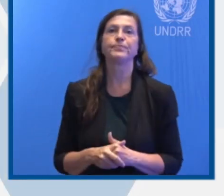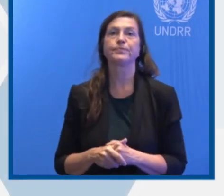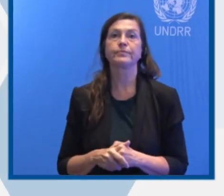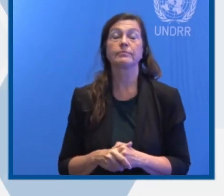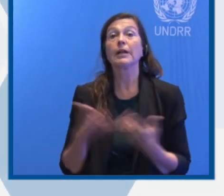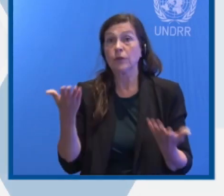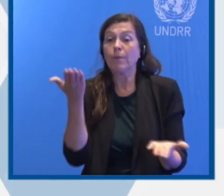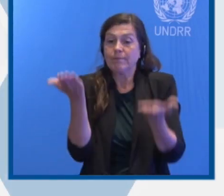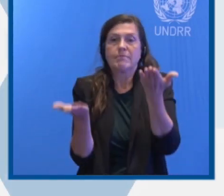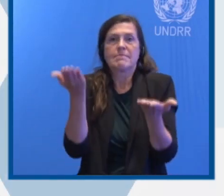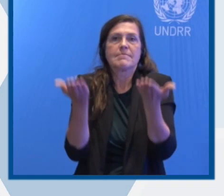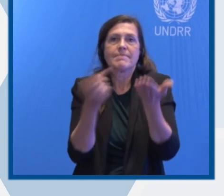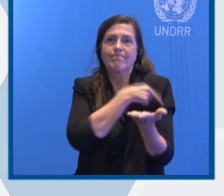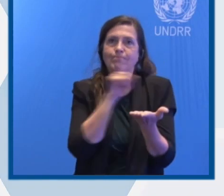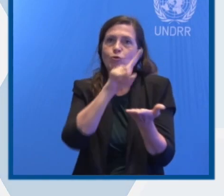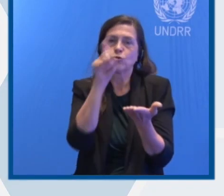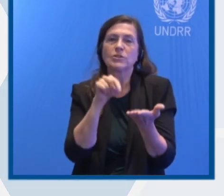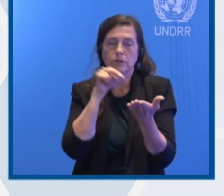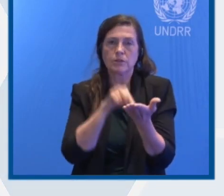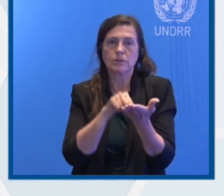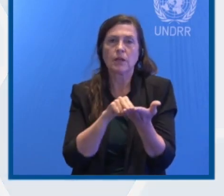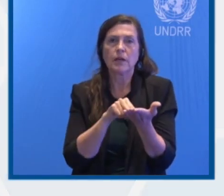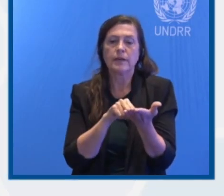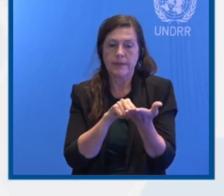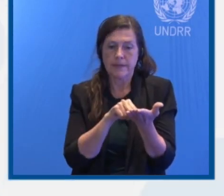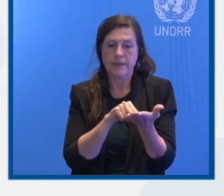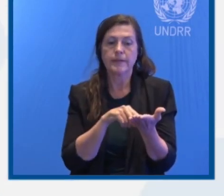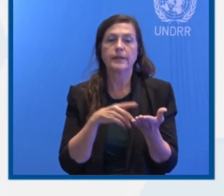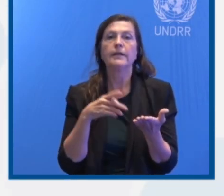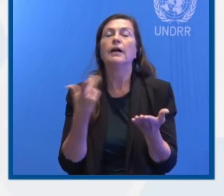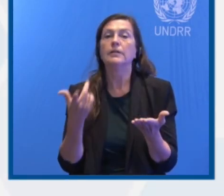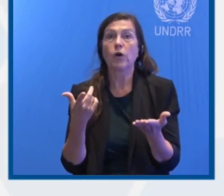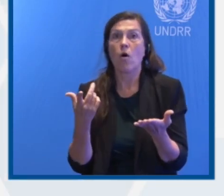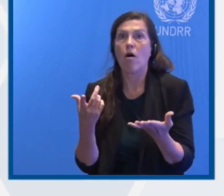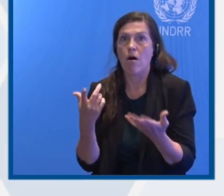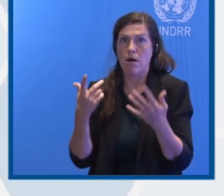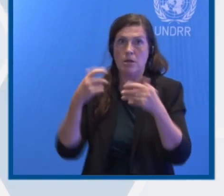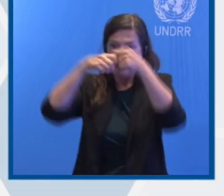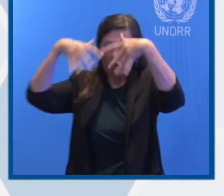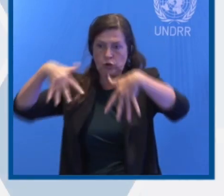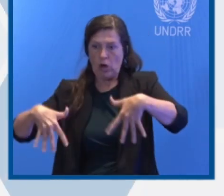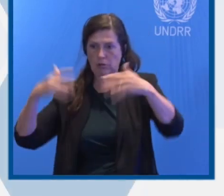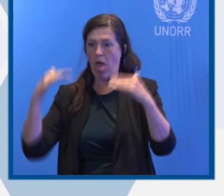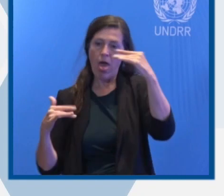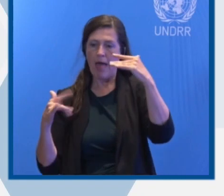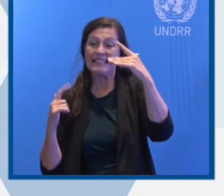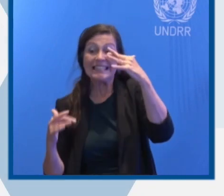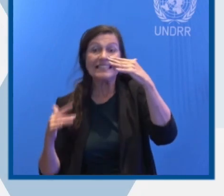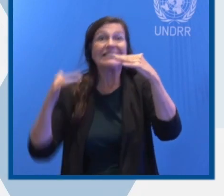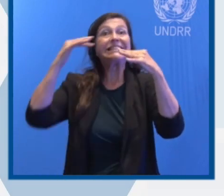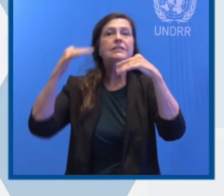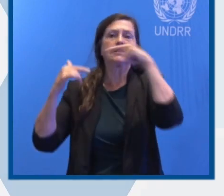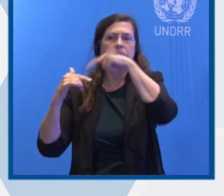do we balance the need to rapidly fill the infrastructure gap, but do it in a manner that it